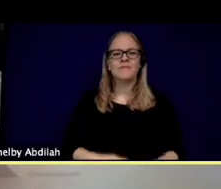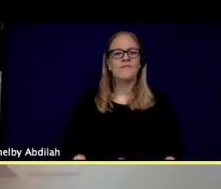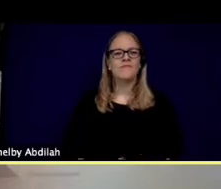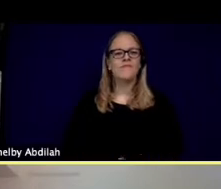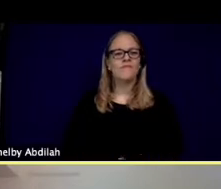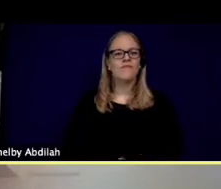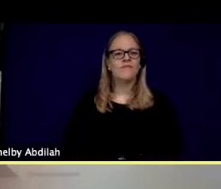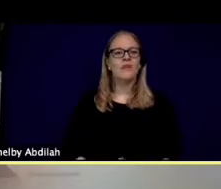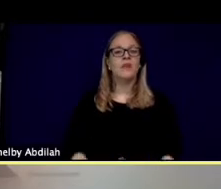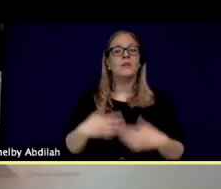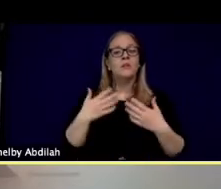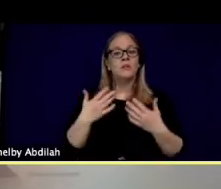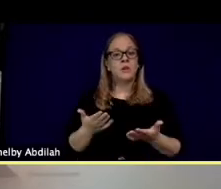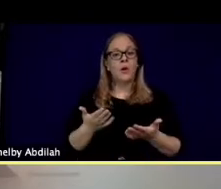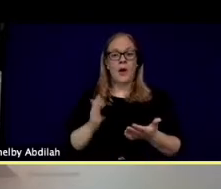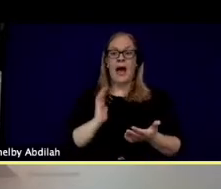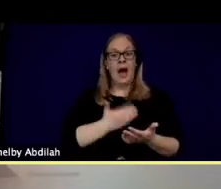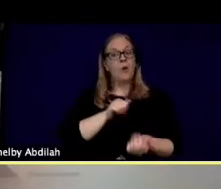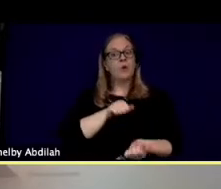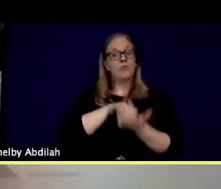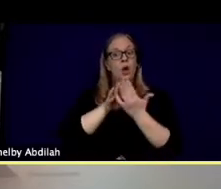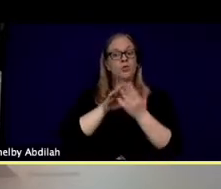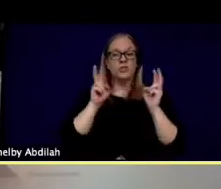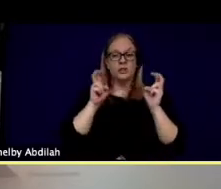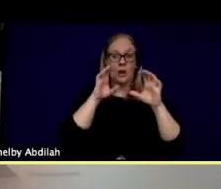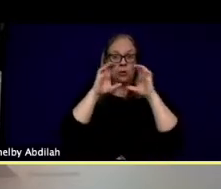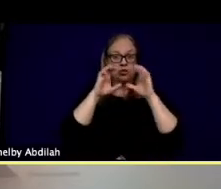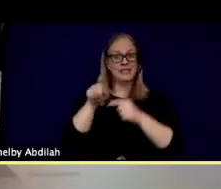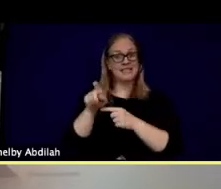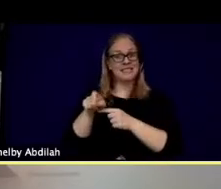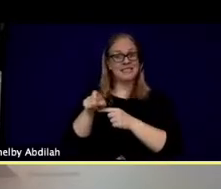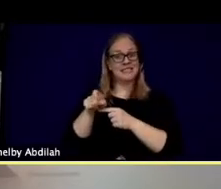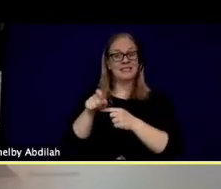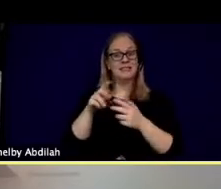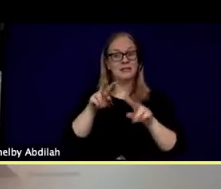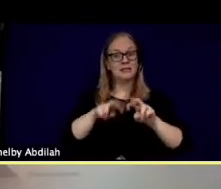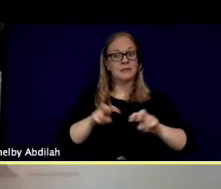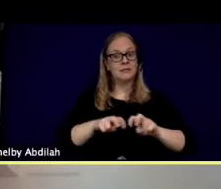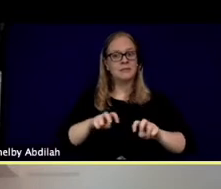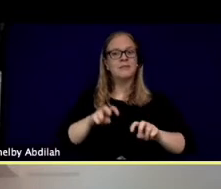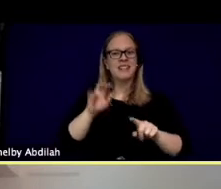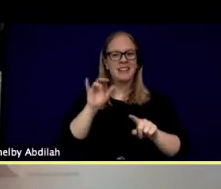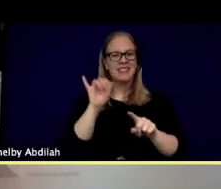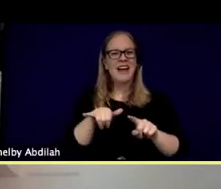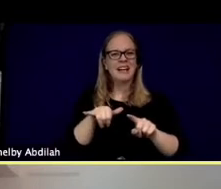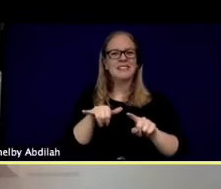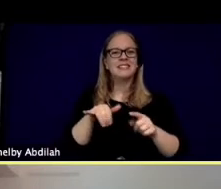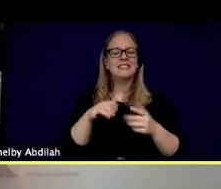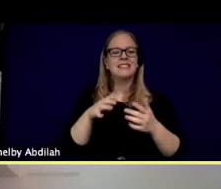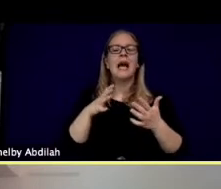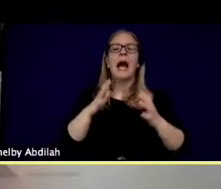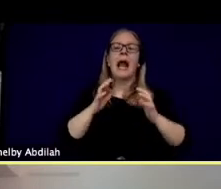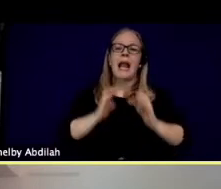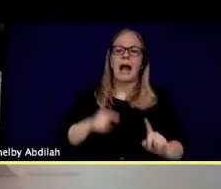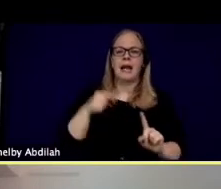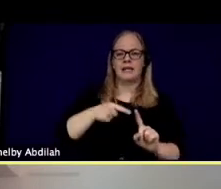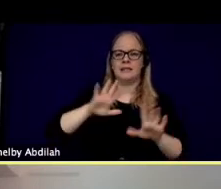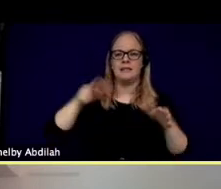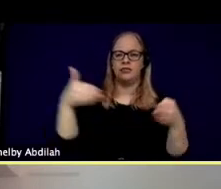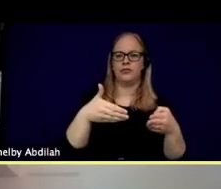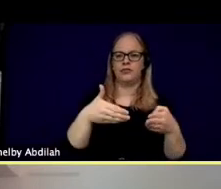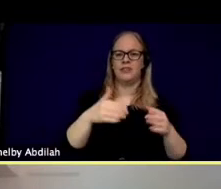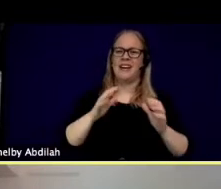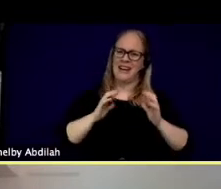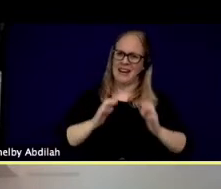And so this approach that we use is a client-centered approach, where it's the client who guides and helps direct